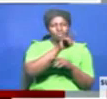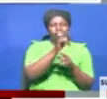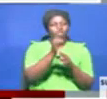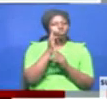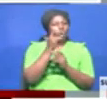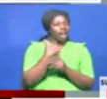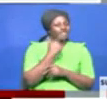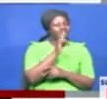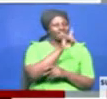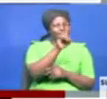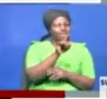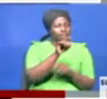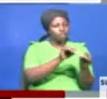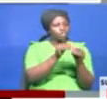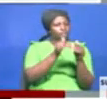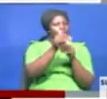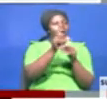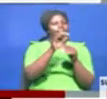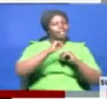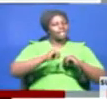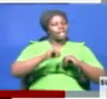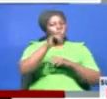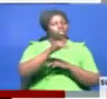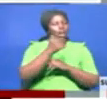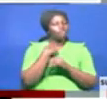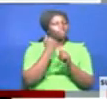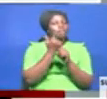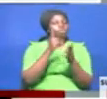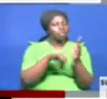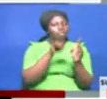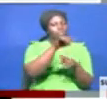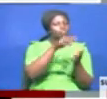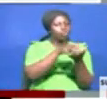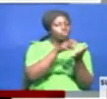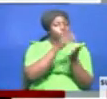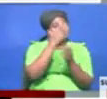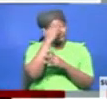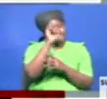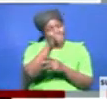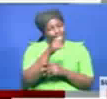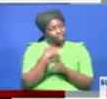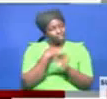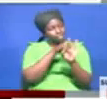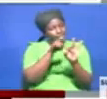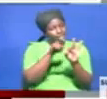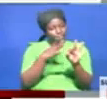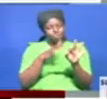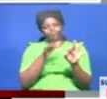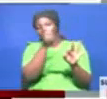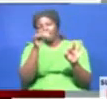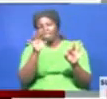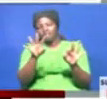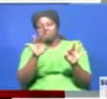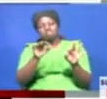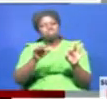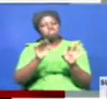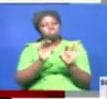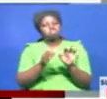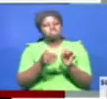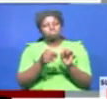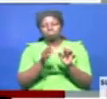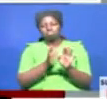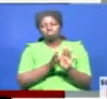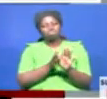chair should have done in this particular situation? Because yes, he had 3 people there, the 4 had dissented. Is there a provision in